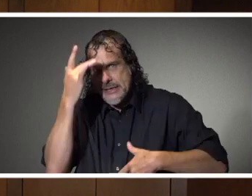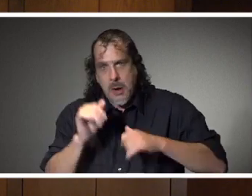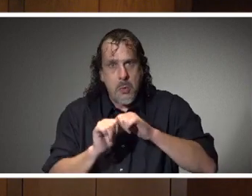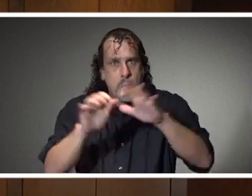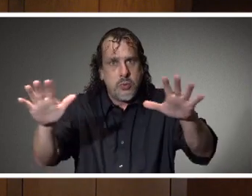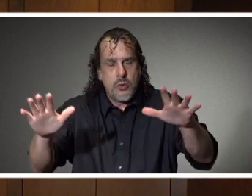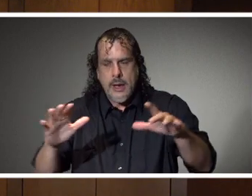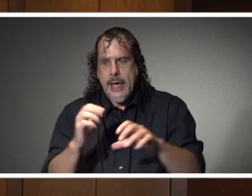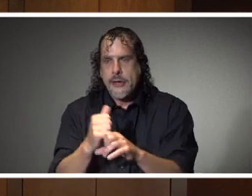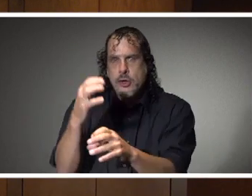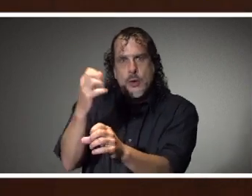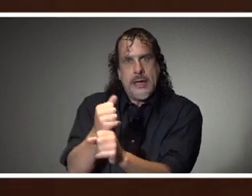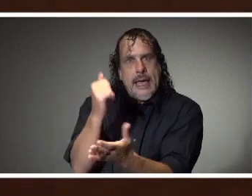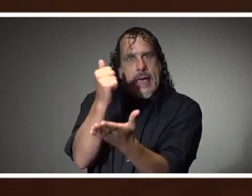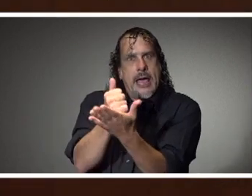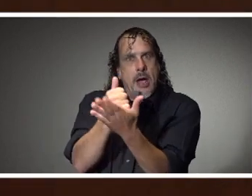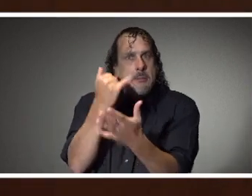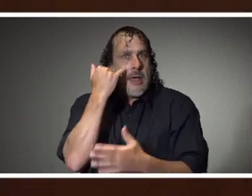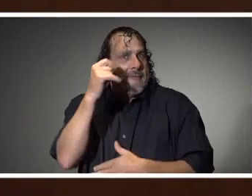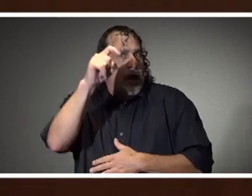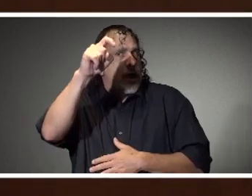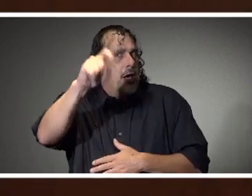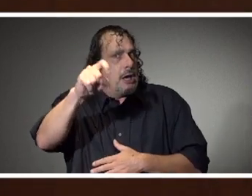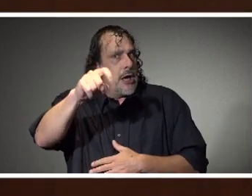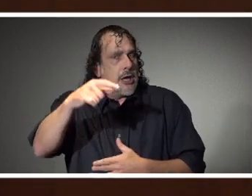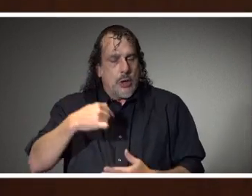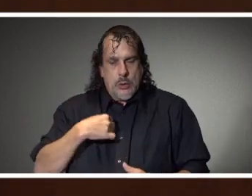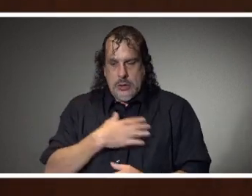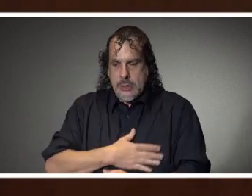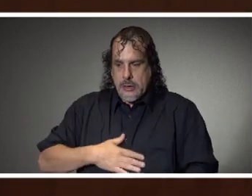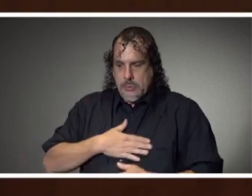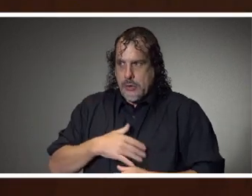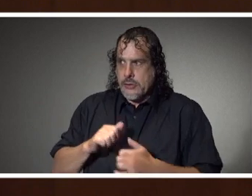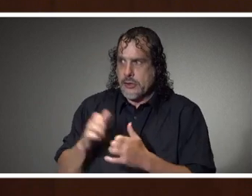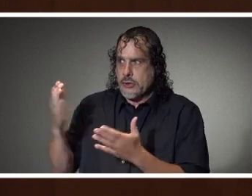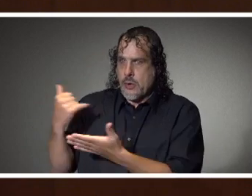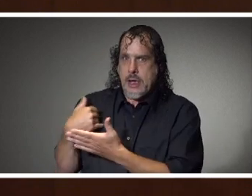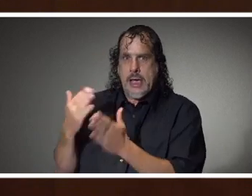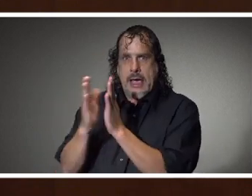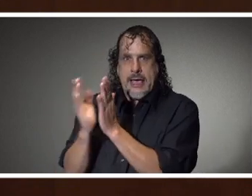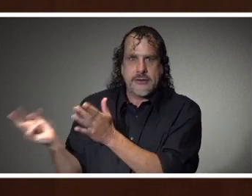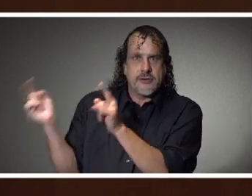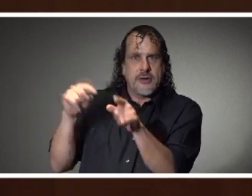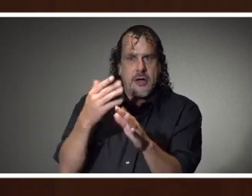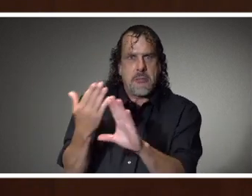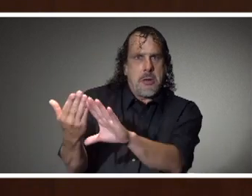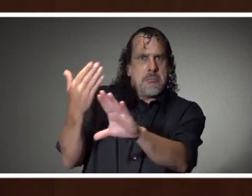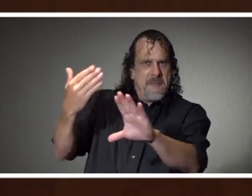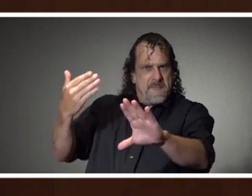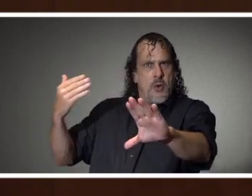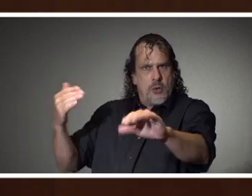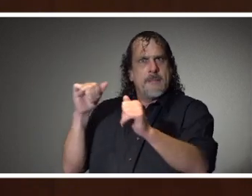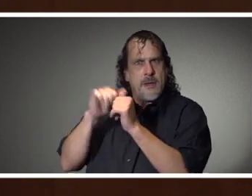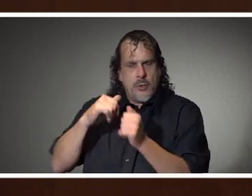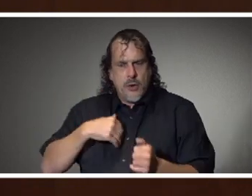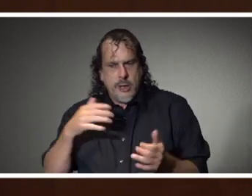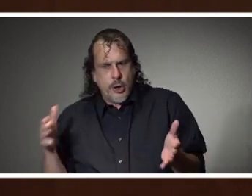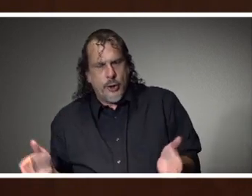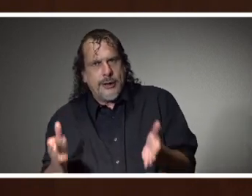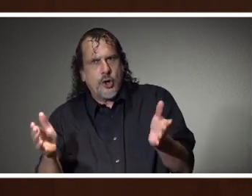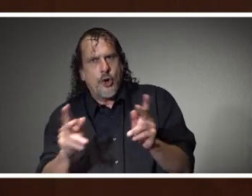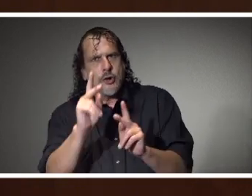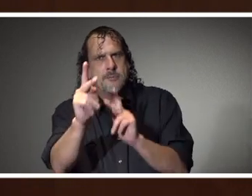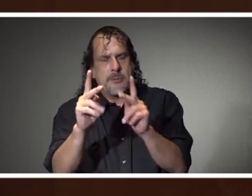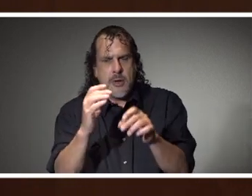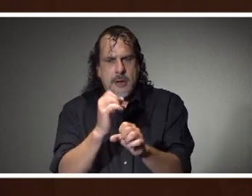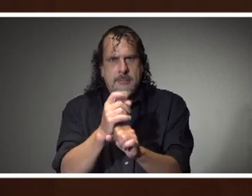resources if needed. We appreciate you highlighting mental health at several of the previous briefings as well, and encouraging people to make